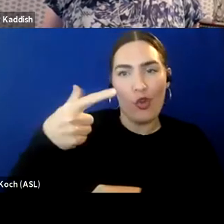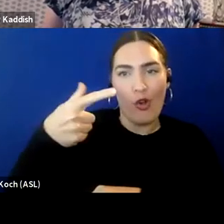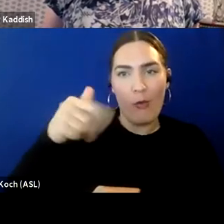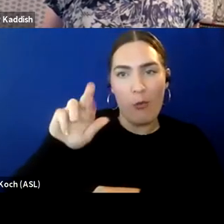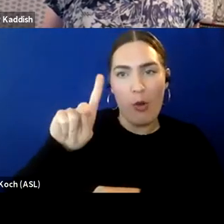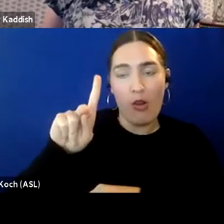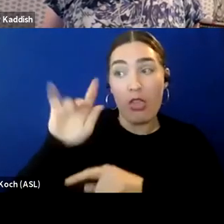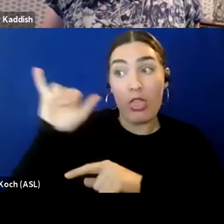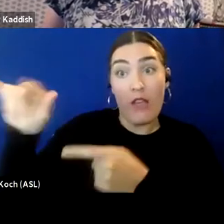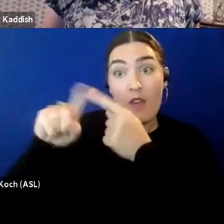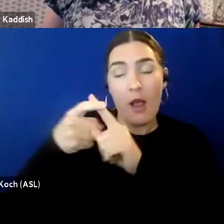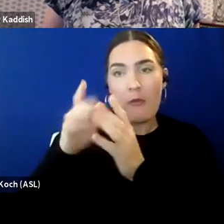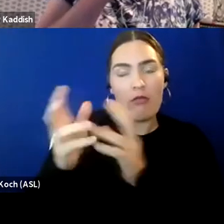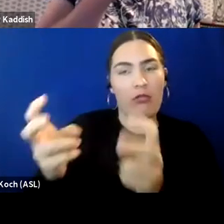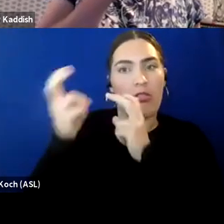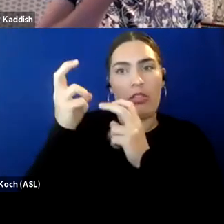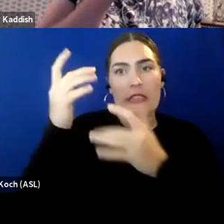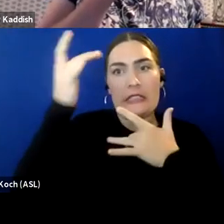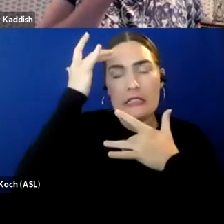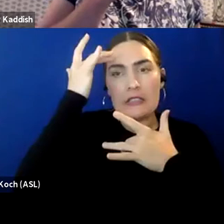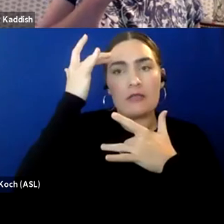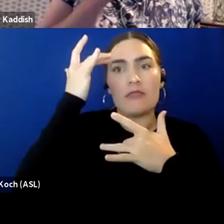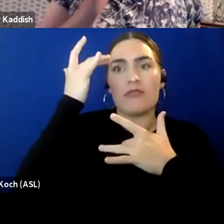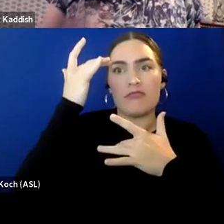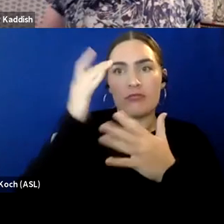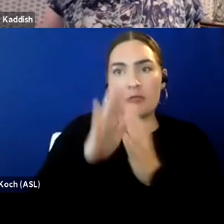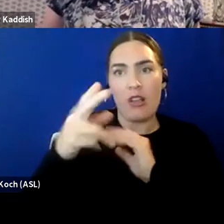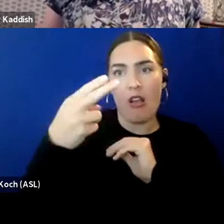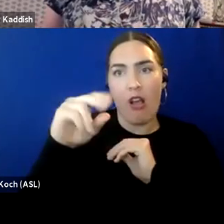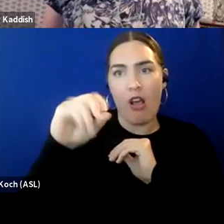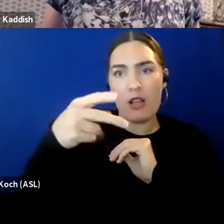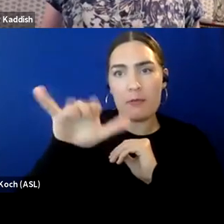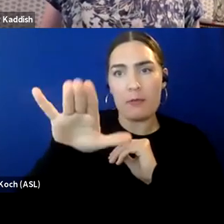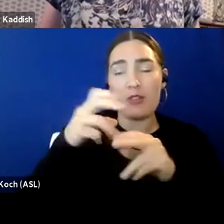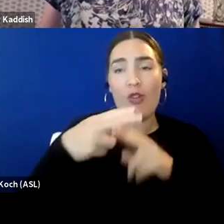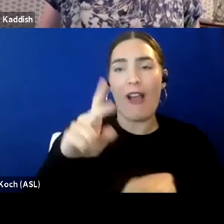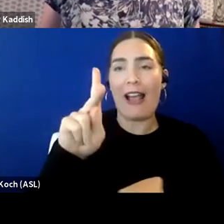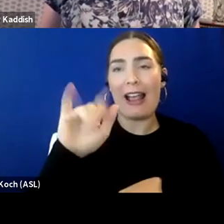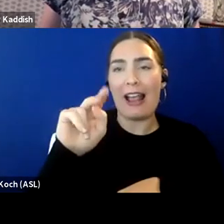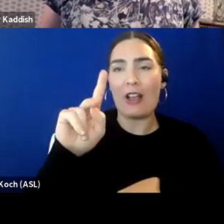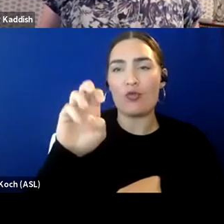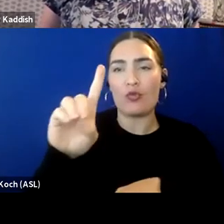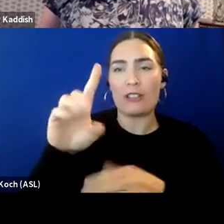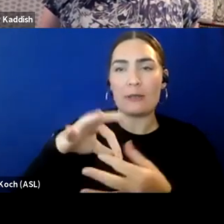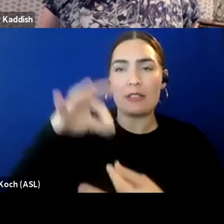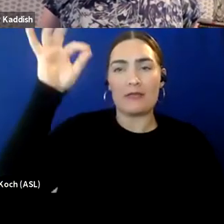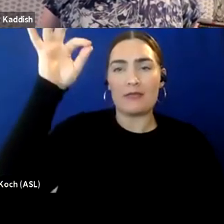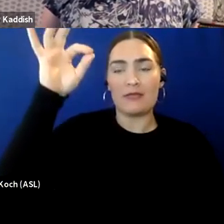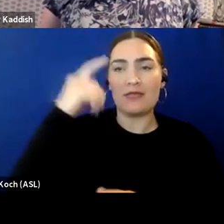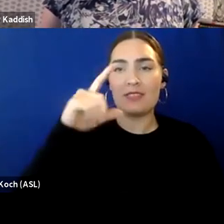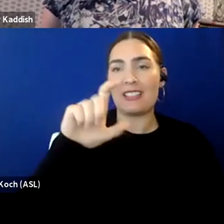ill and ended up in hospice. It's called Kindred Spirits for Lynn Tucker Grant.